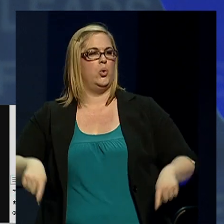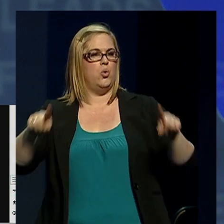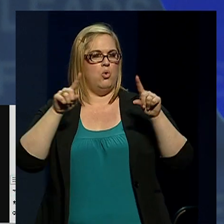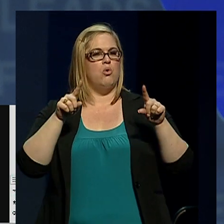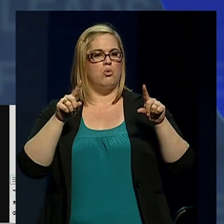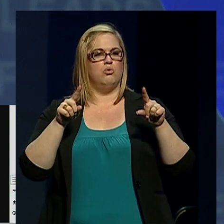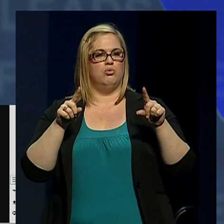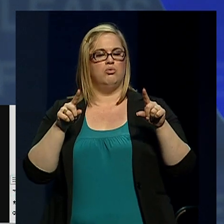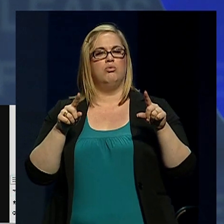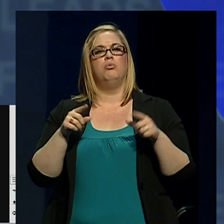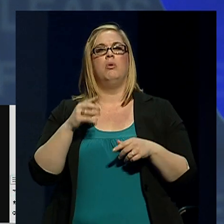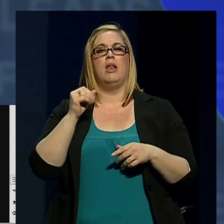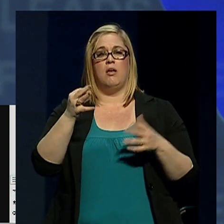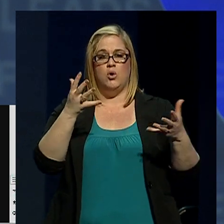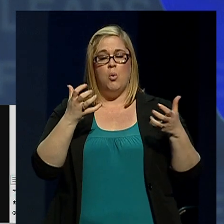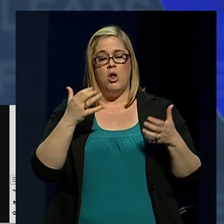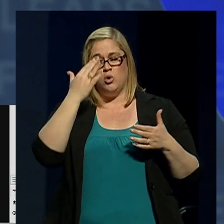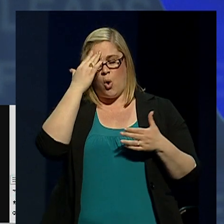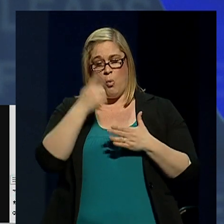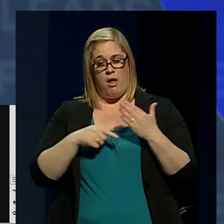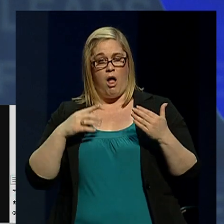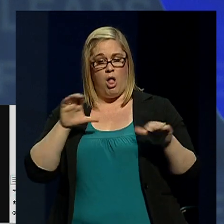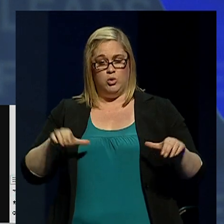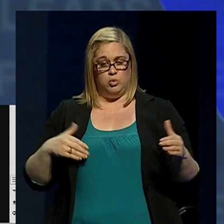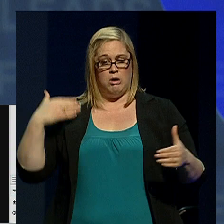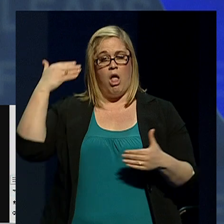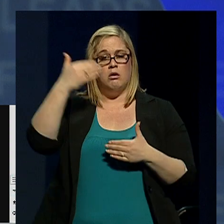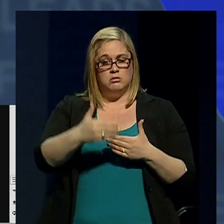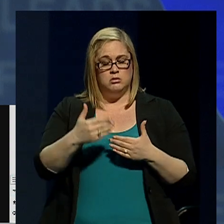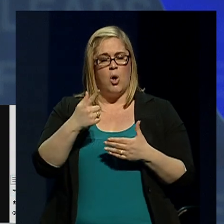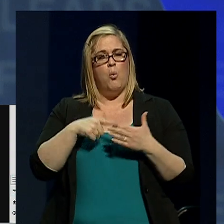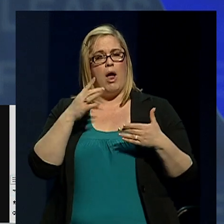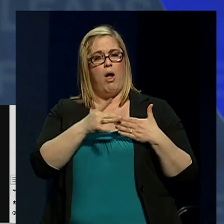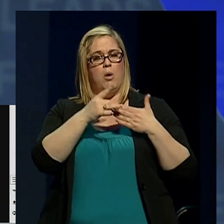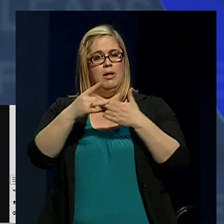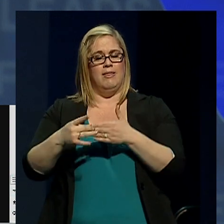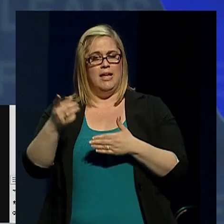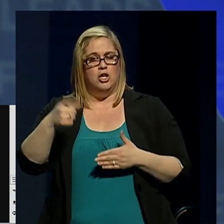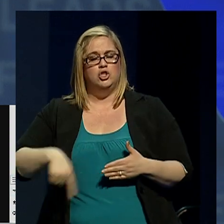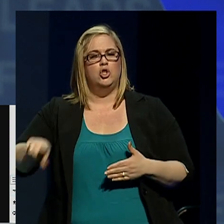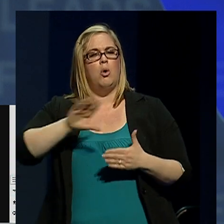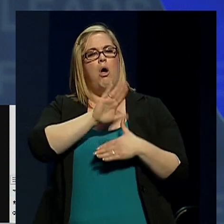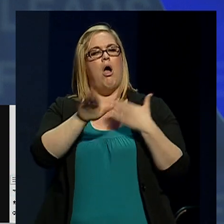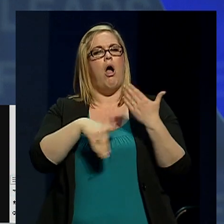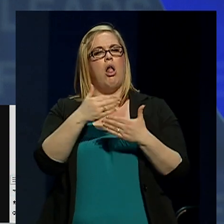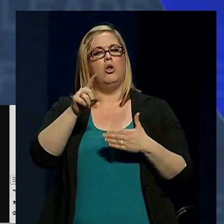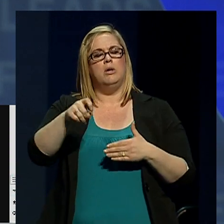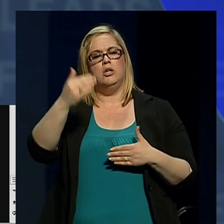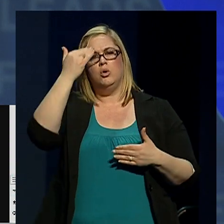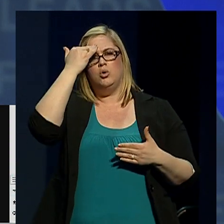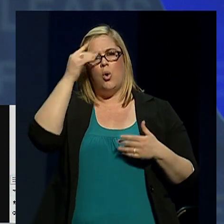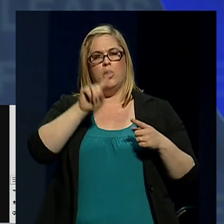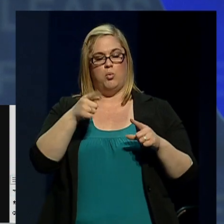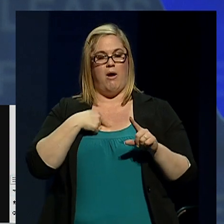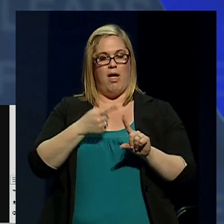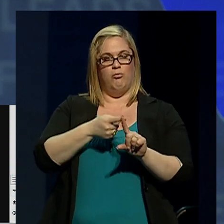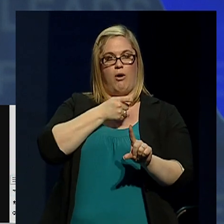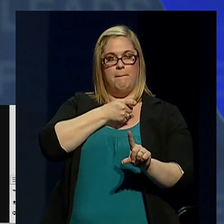And if you want to know what I'll do next, where I'll take you, all you need to know is where I've come